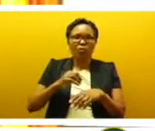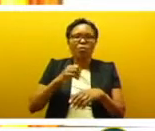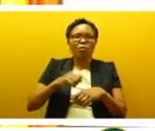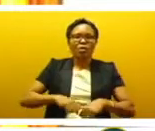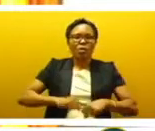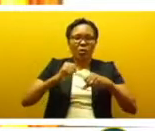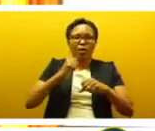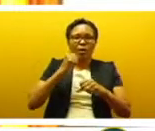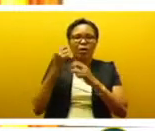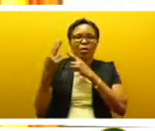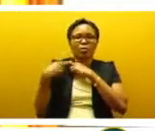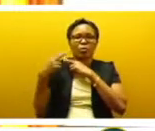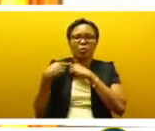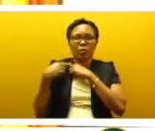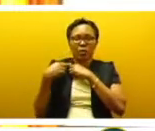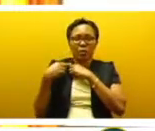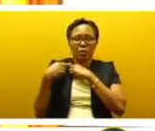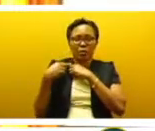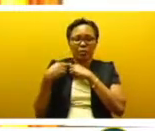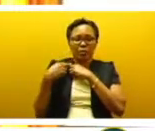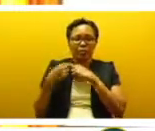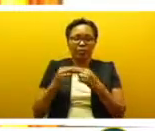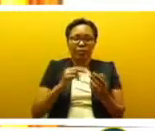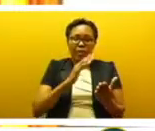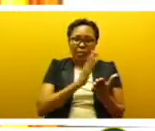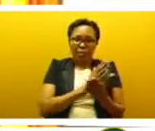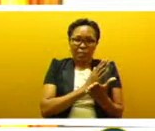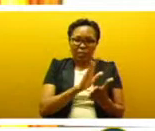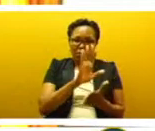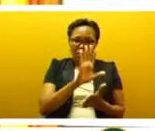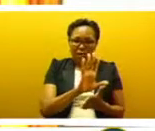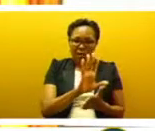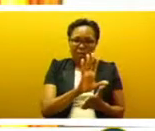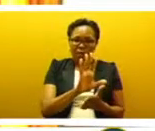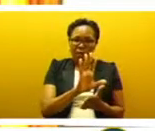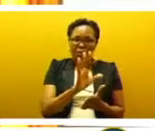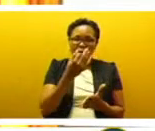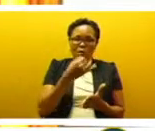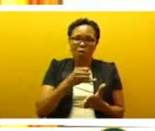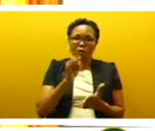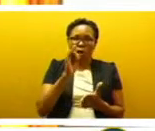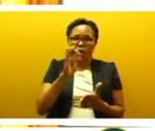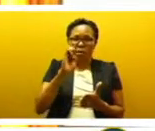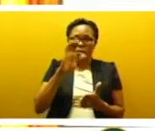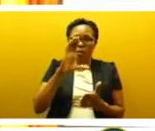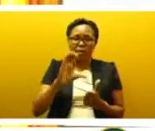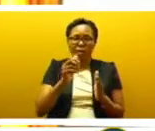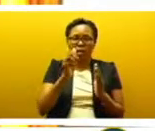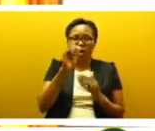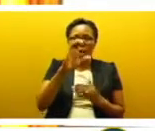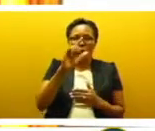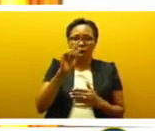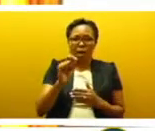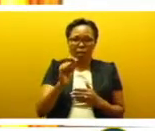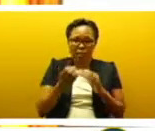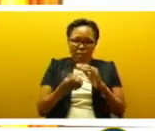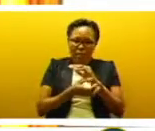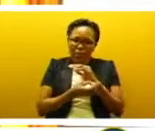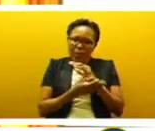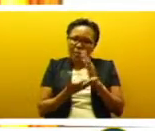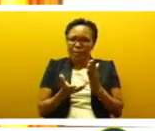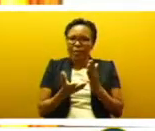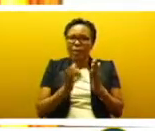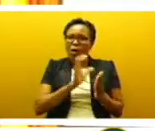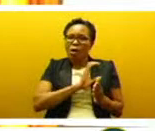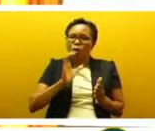respond in this manner, my lords. Section 5 of the Iebc Act defines what a commission